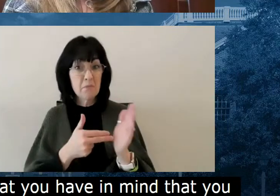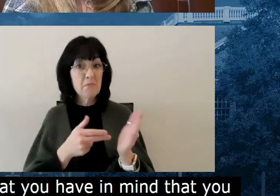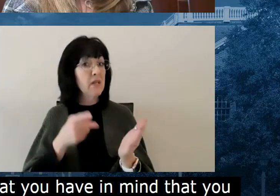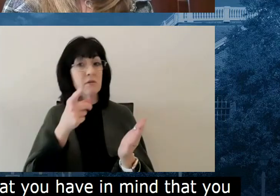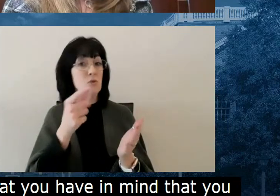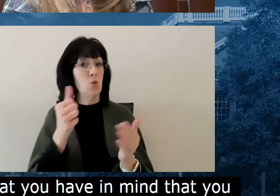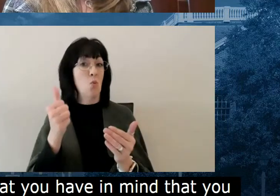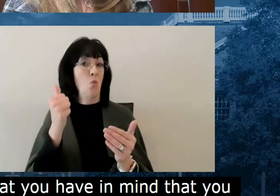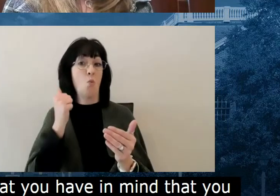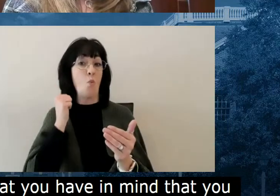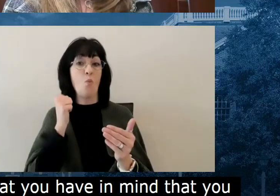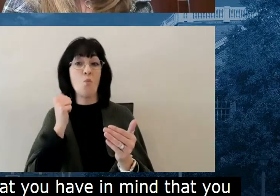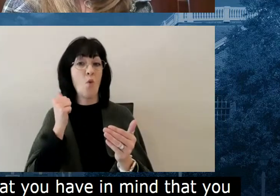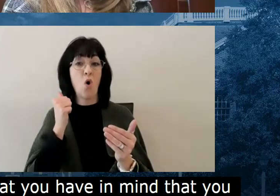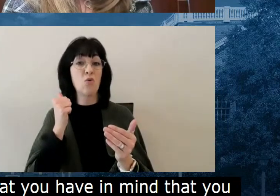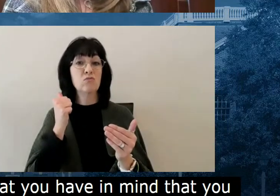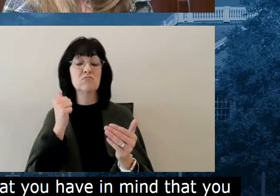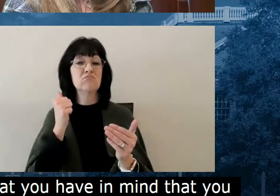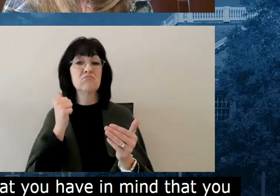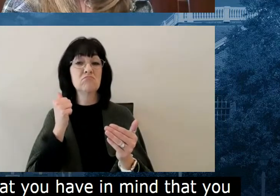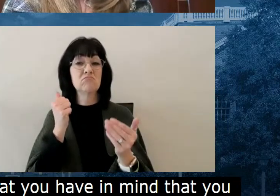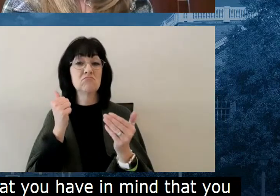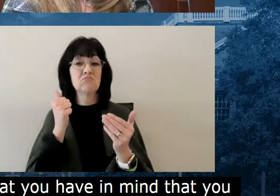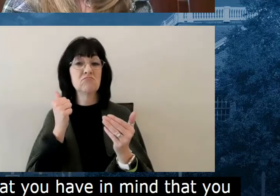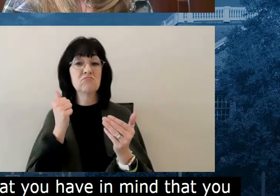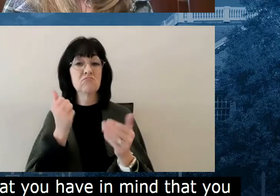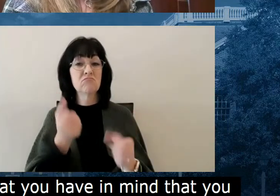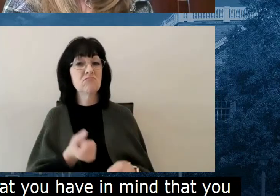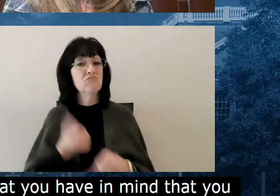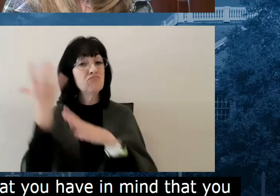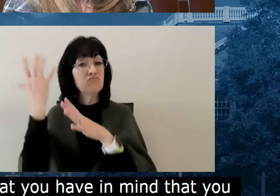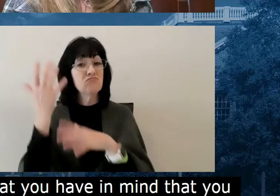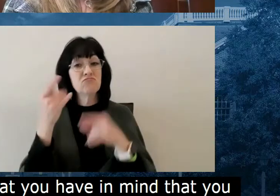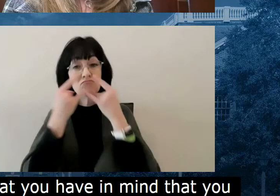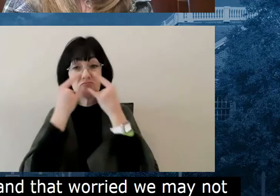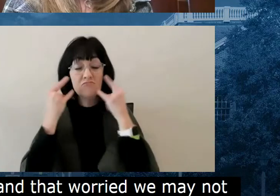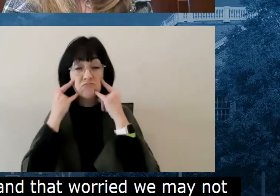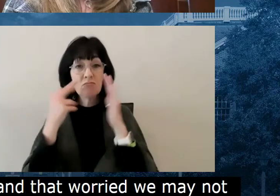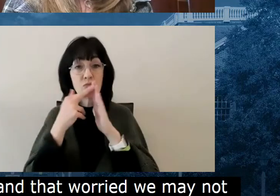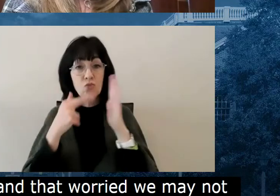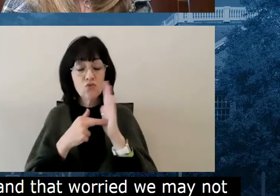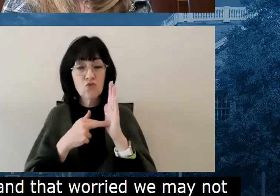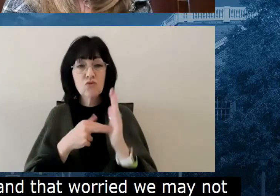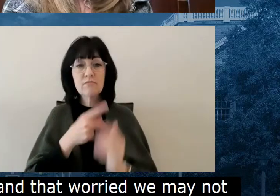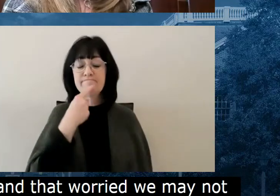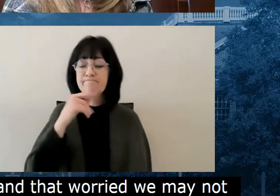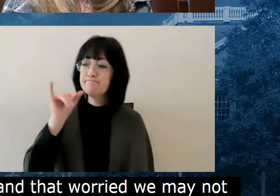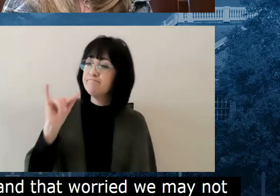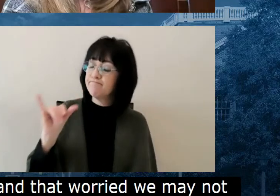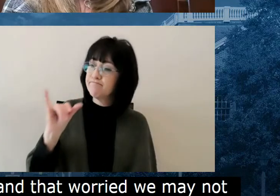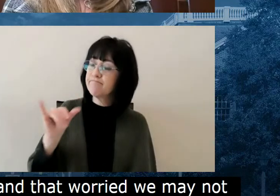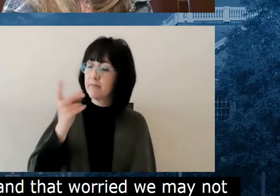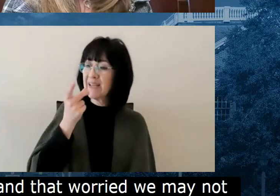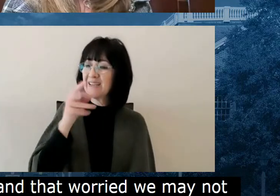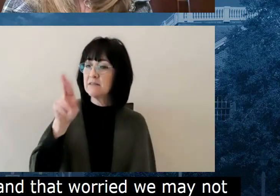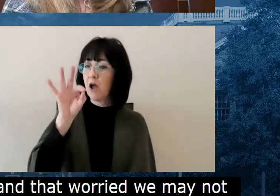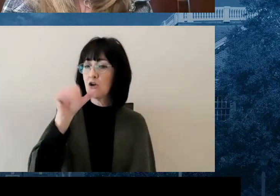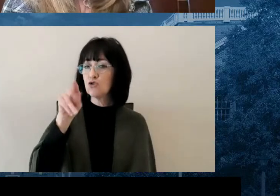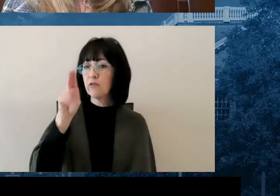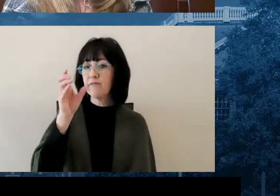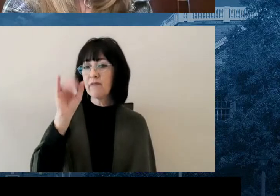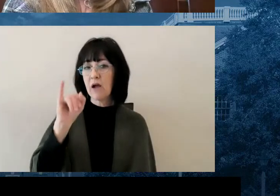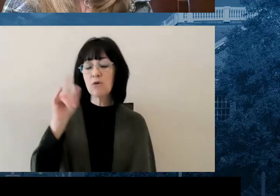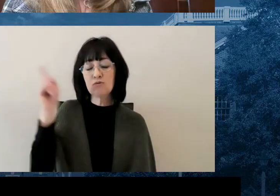We did have, Dr. Fauci did have a lot to say about herd immunity, is what he referred to